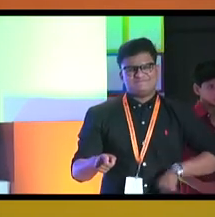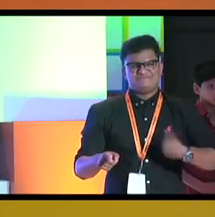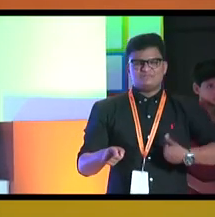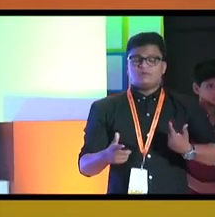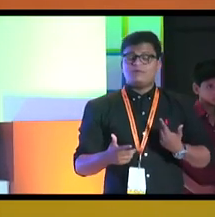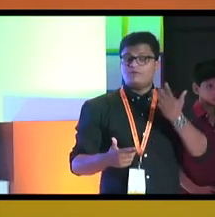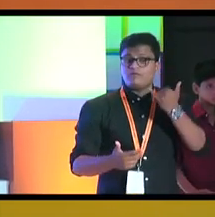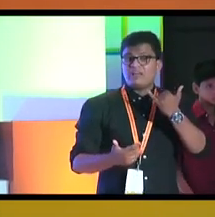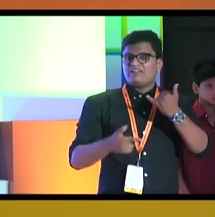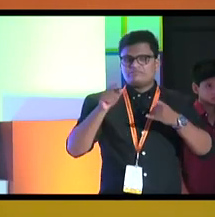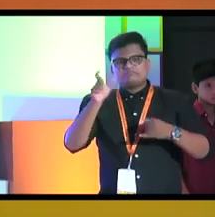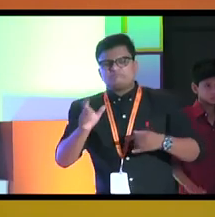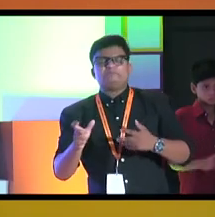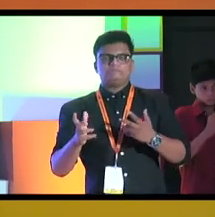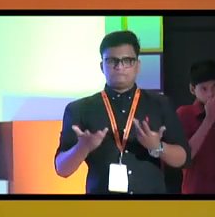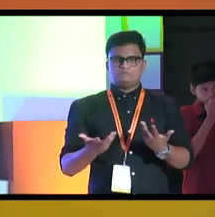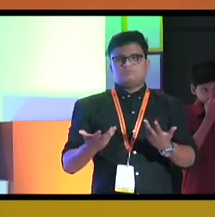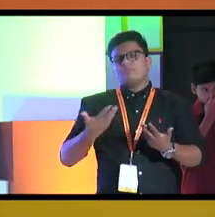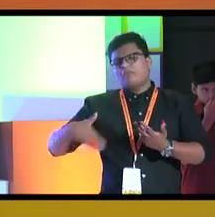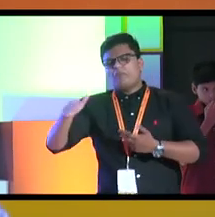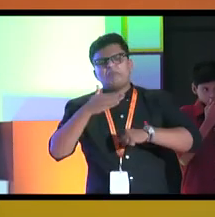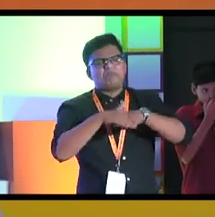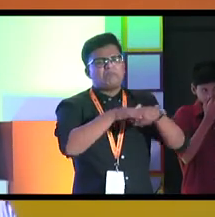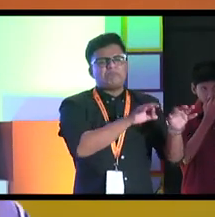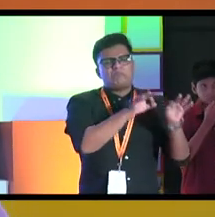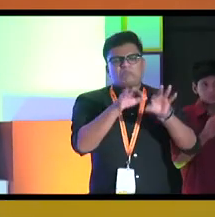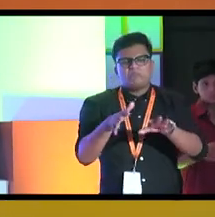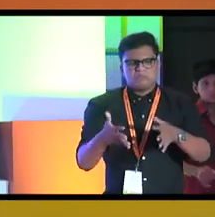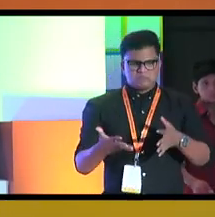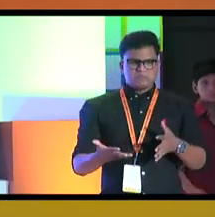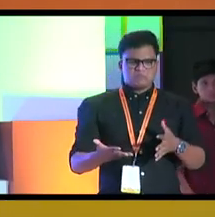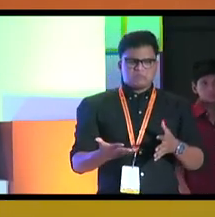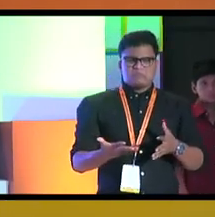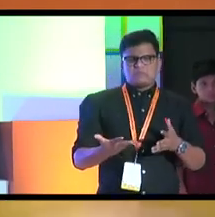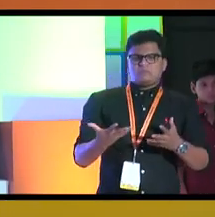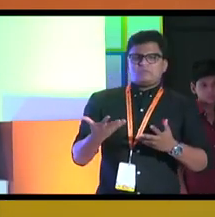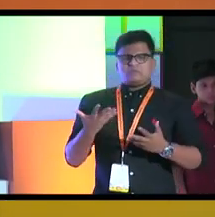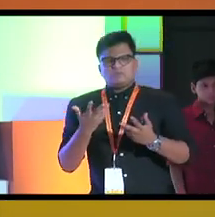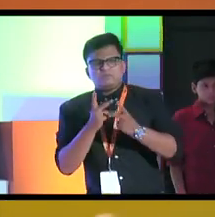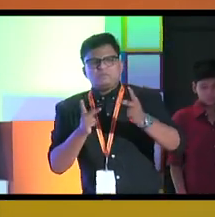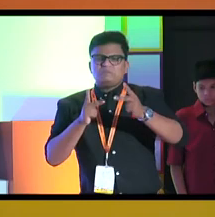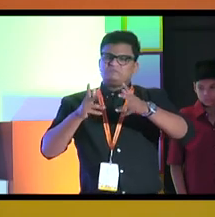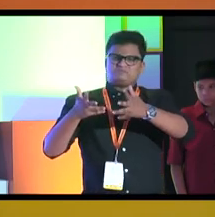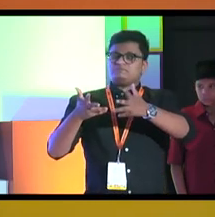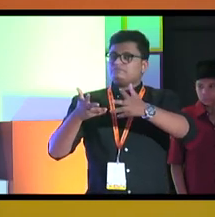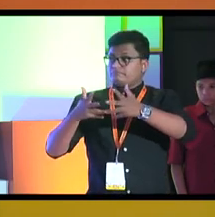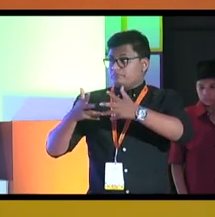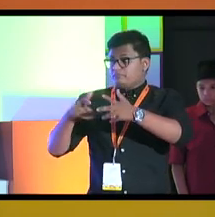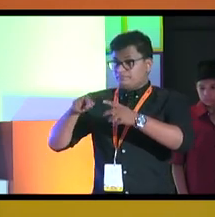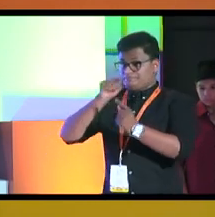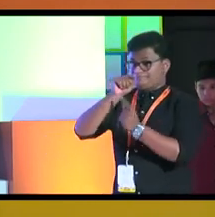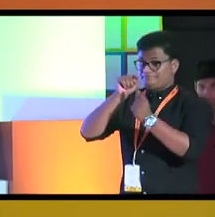hu. Wahi hum sab ka anubhav hai, and we have got that caption written all over for this